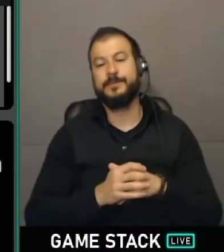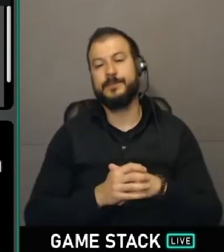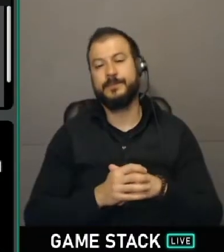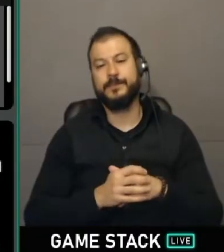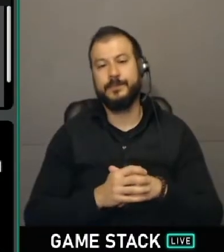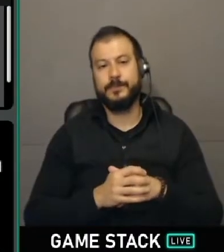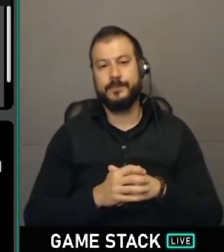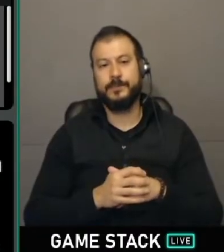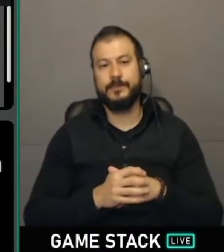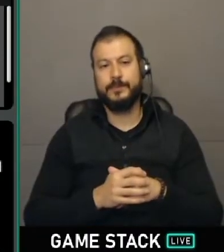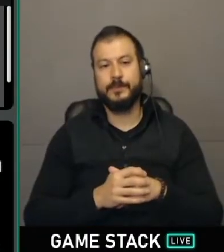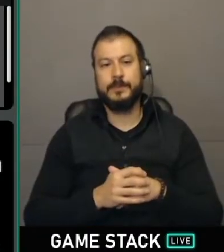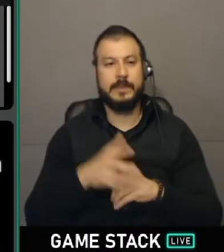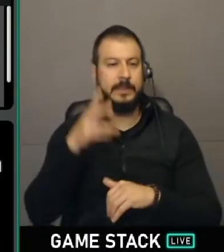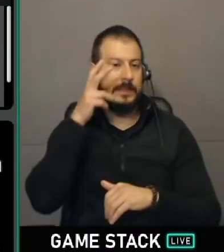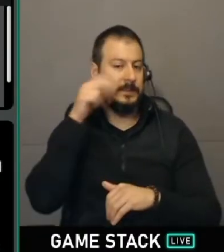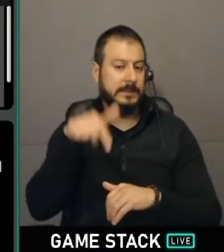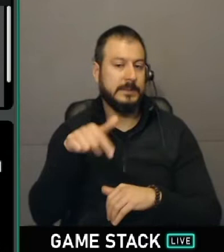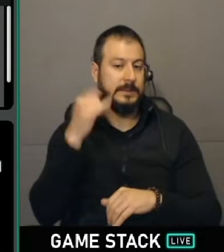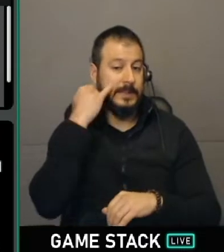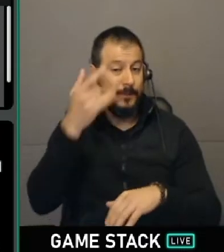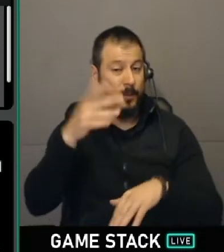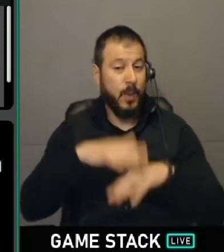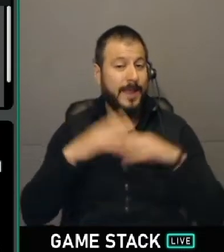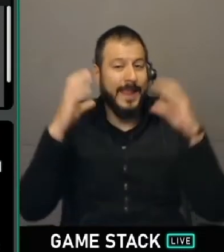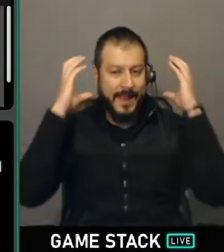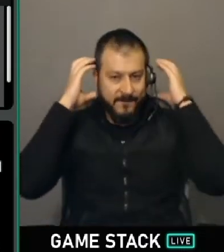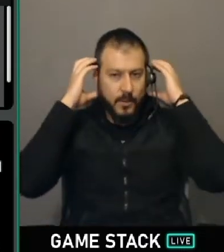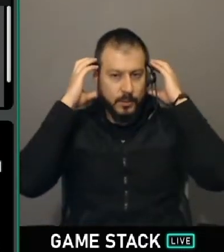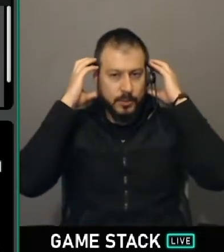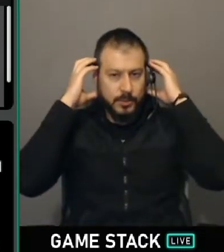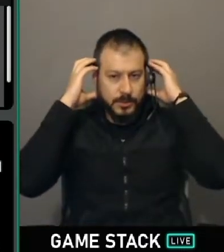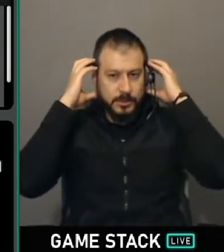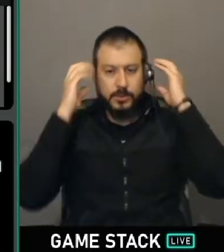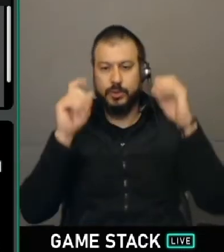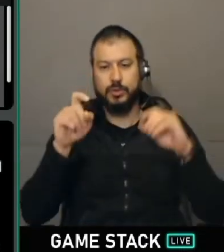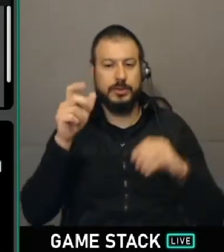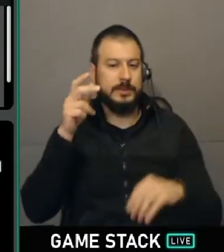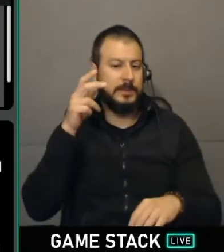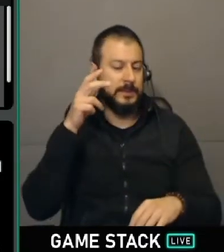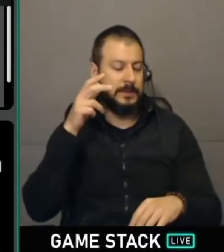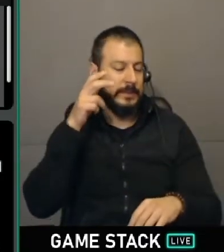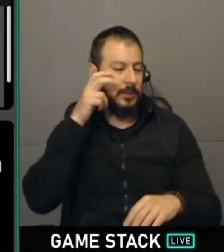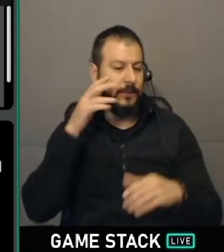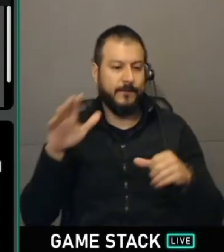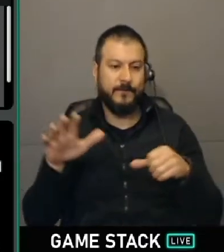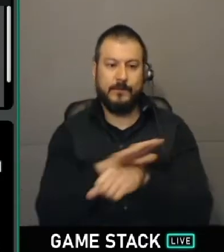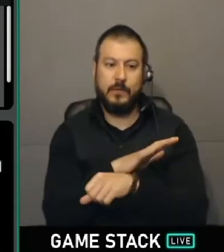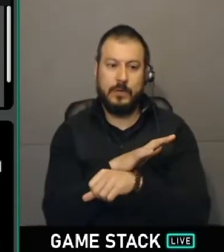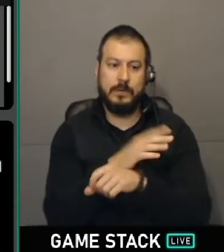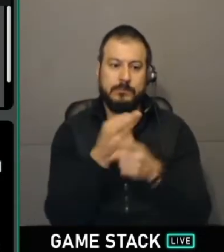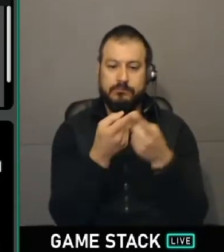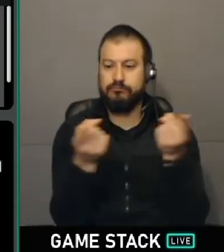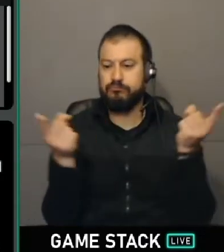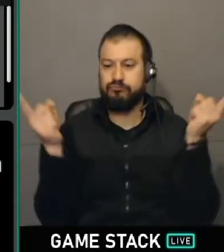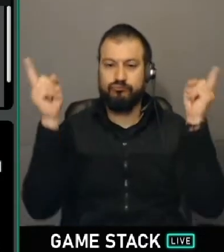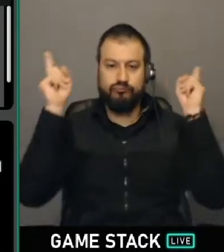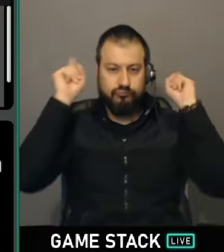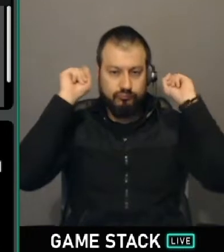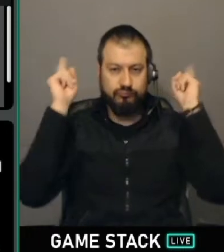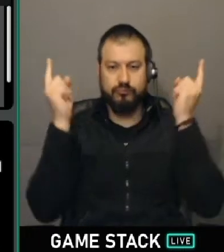Take a listen to this. If you're on headphones, you should hear this fully virtualized all around you.